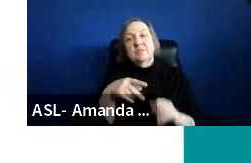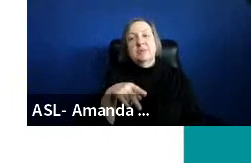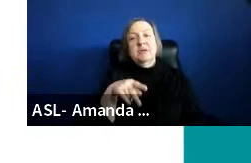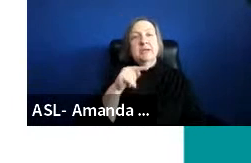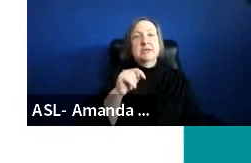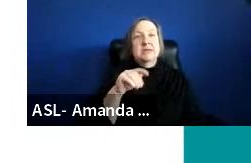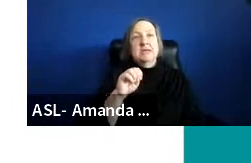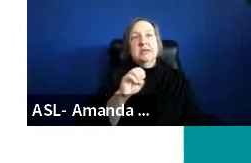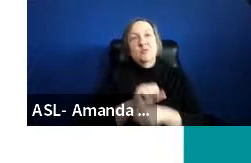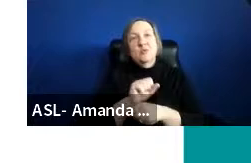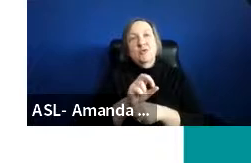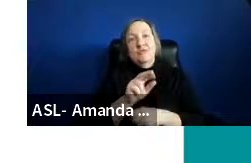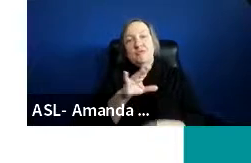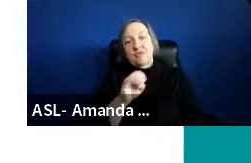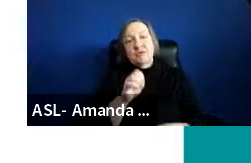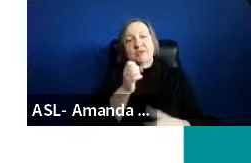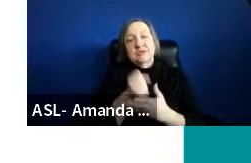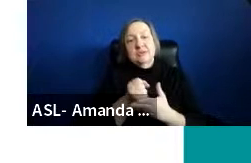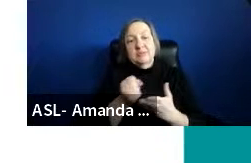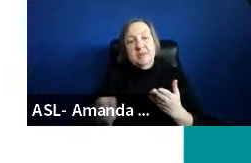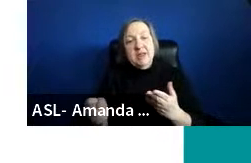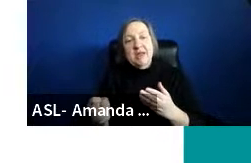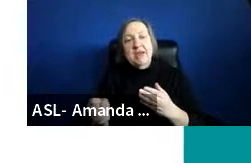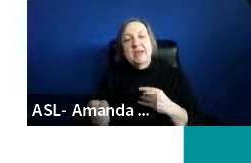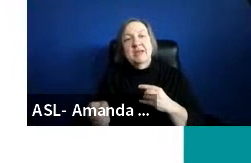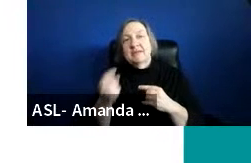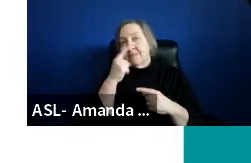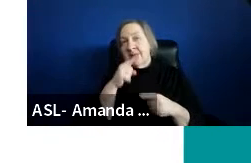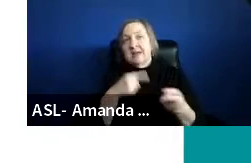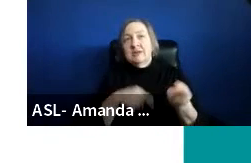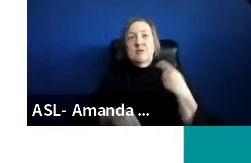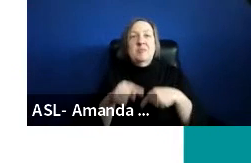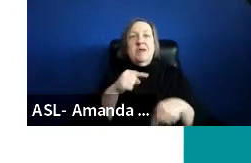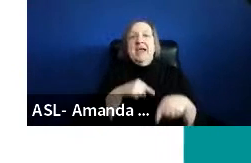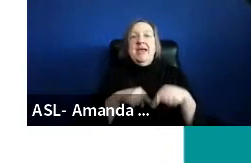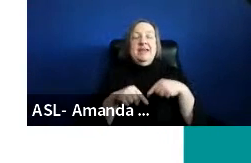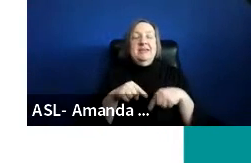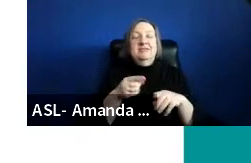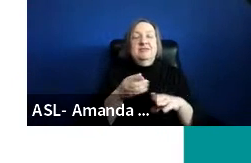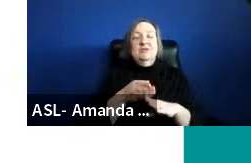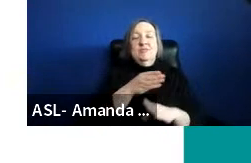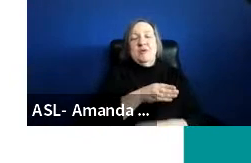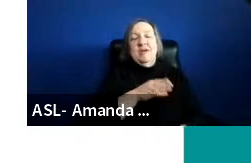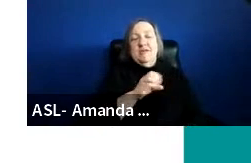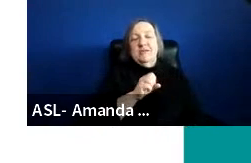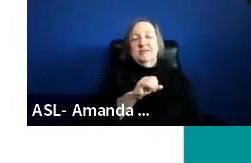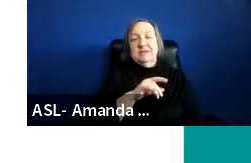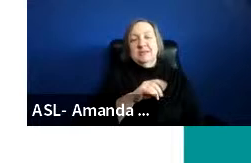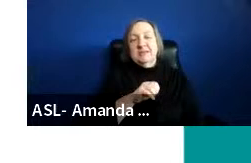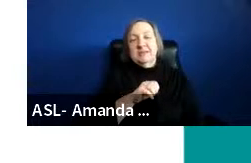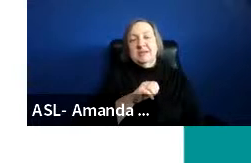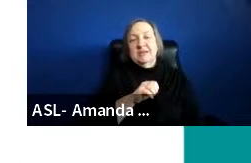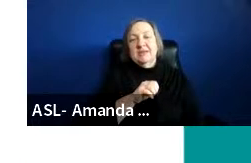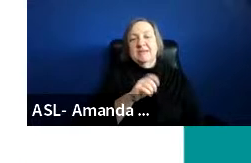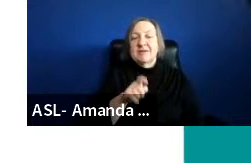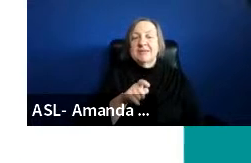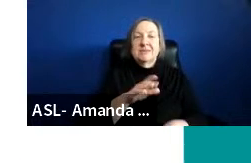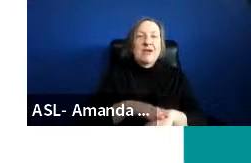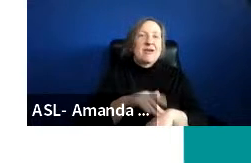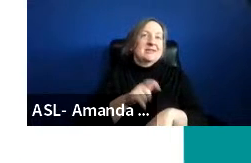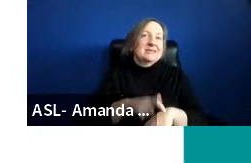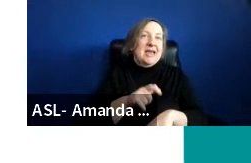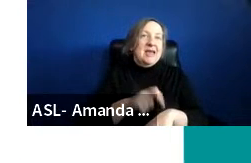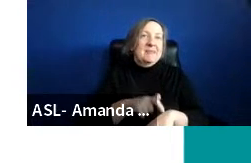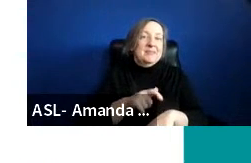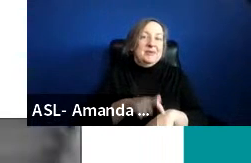PTE workforce supply. If you could go back to the prior slide, it might be on a timer.